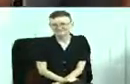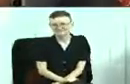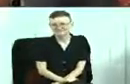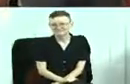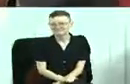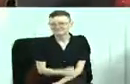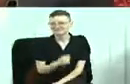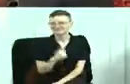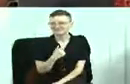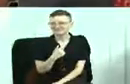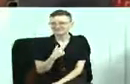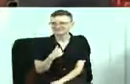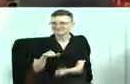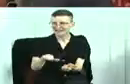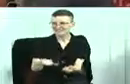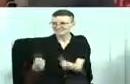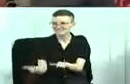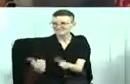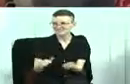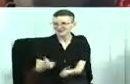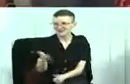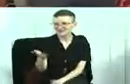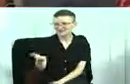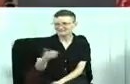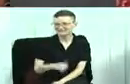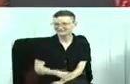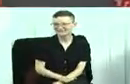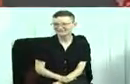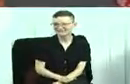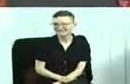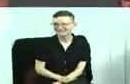I baptize you in the name of the Creator,